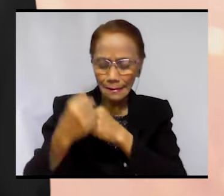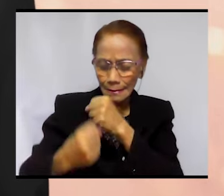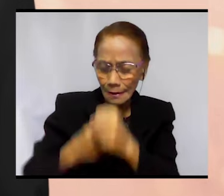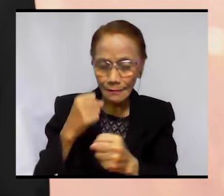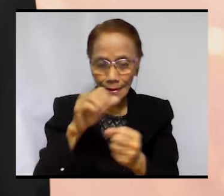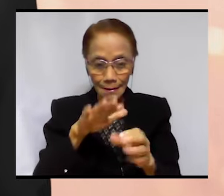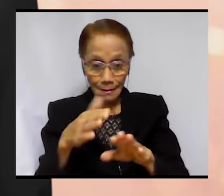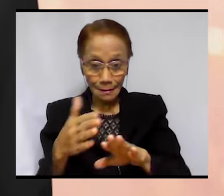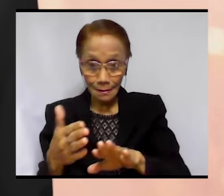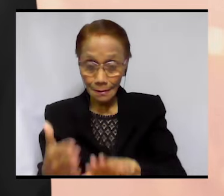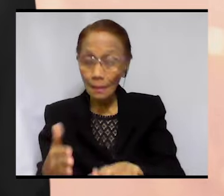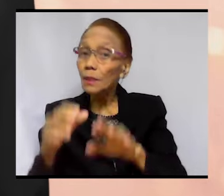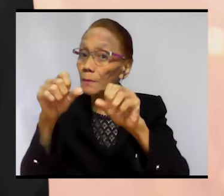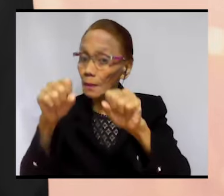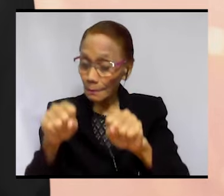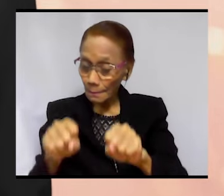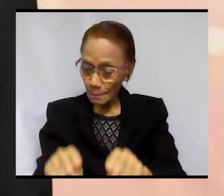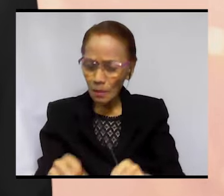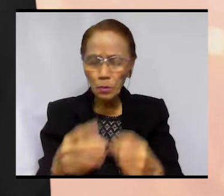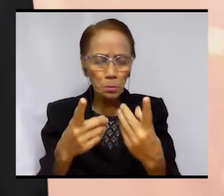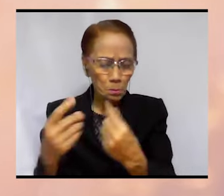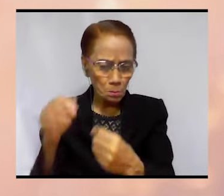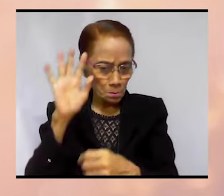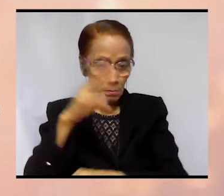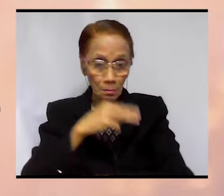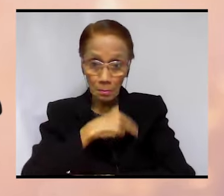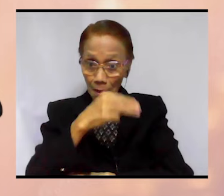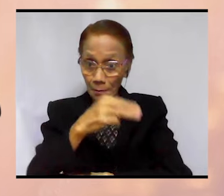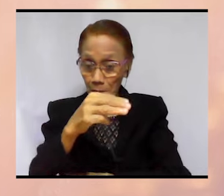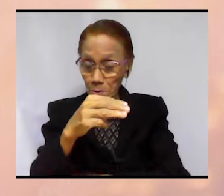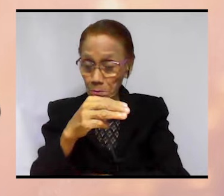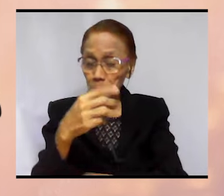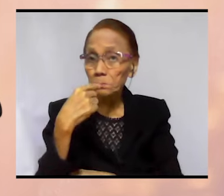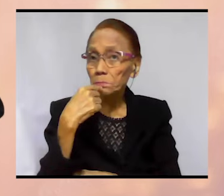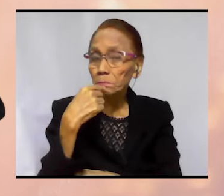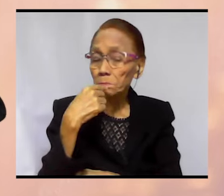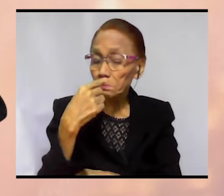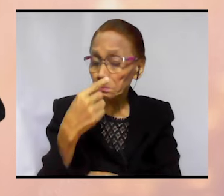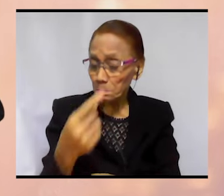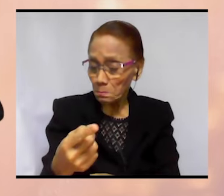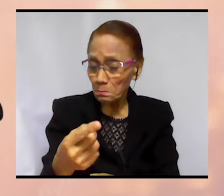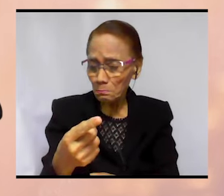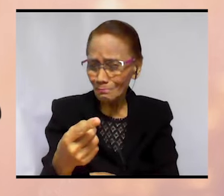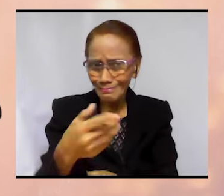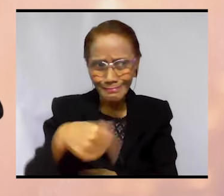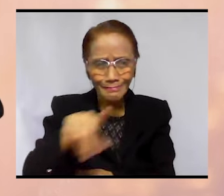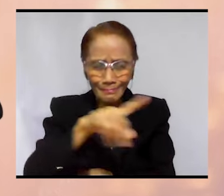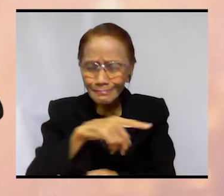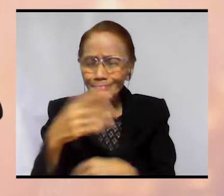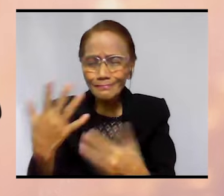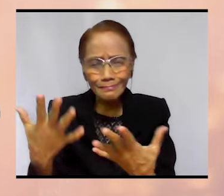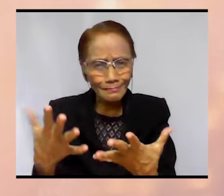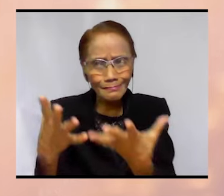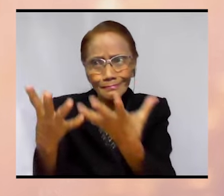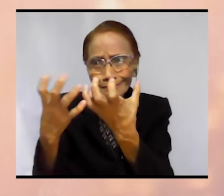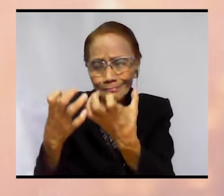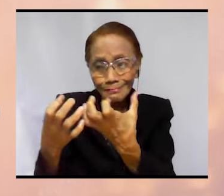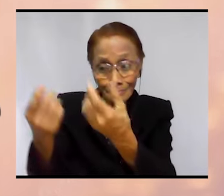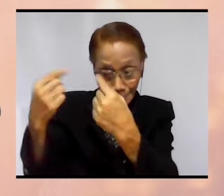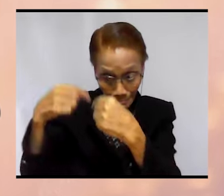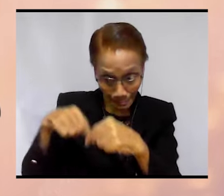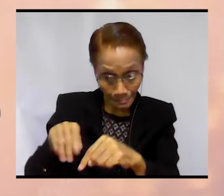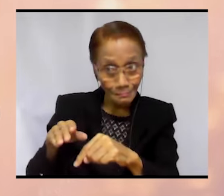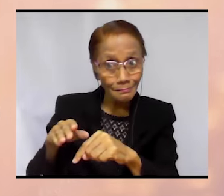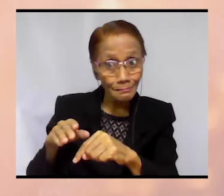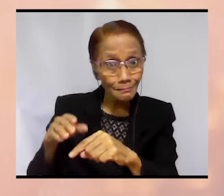death in order to fulfill His mission. He tells us, "Whoever wishes to come after me